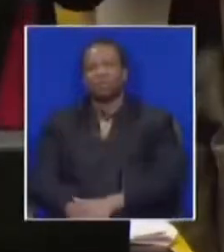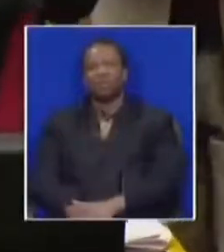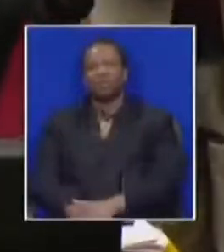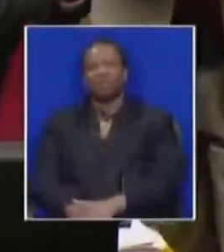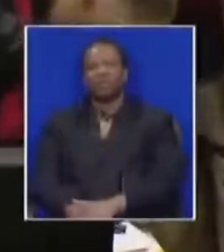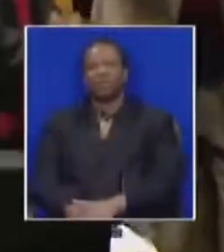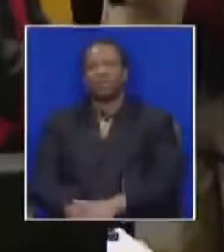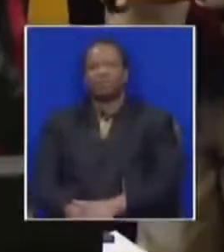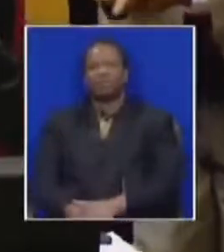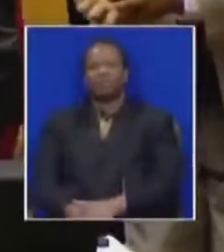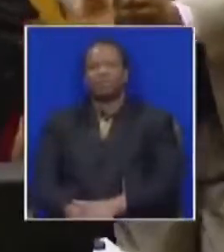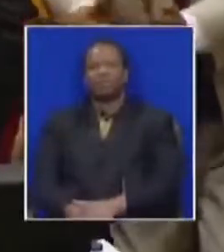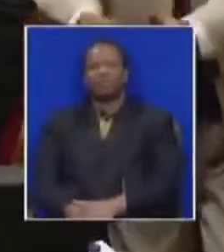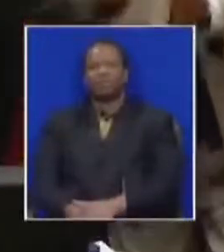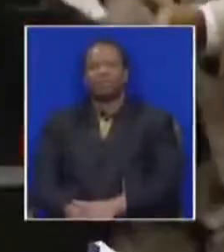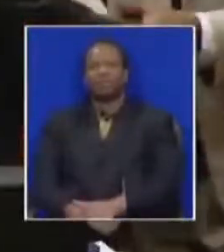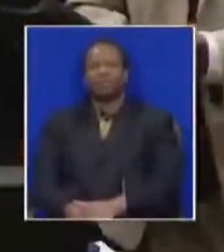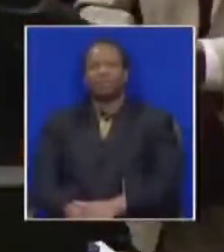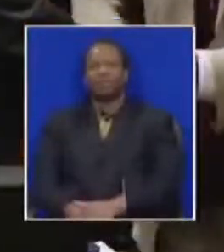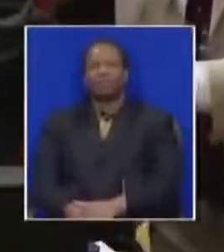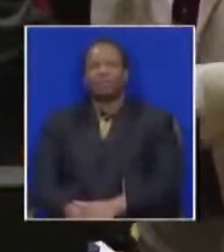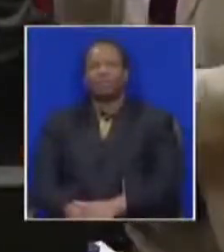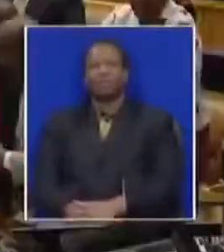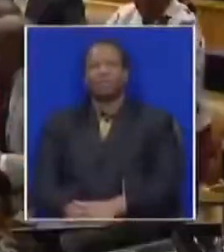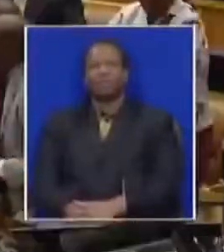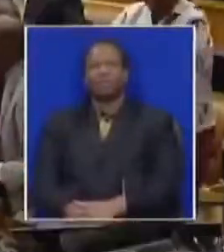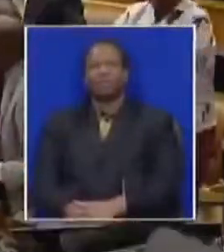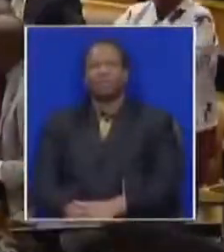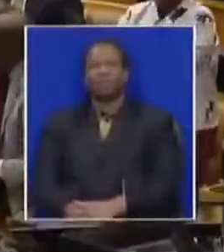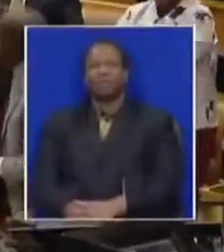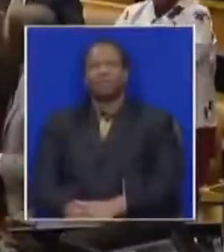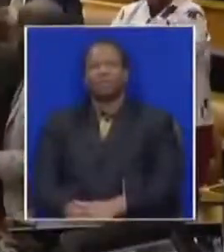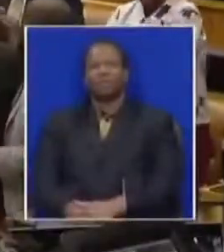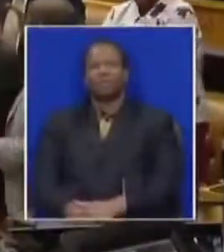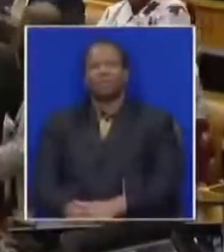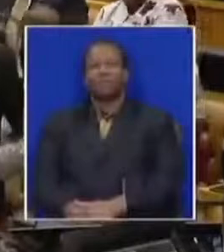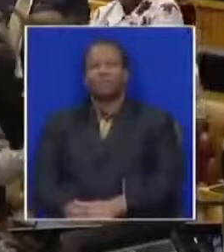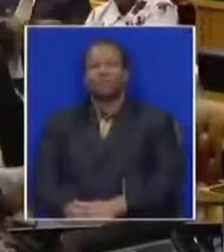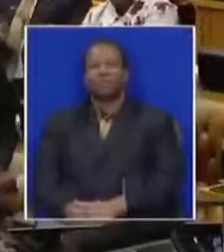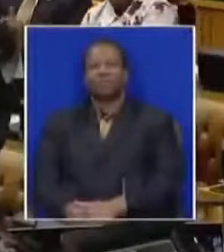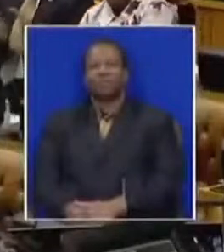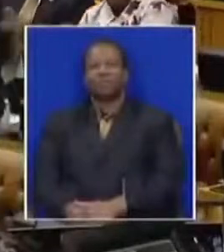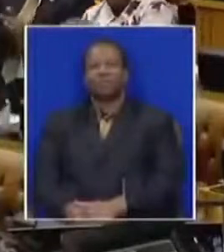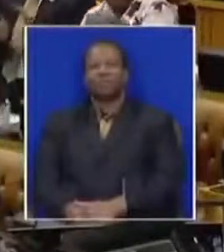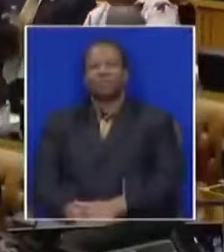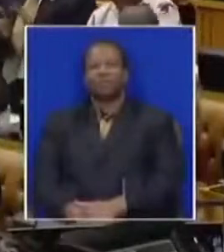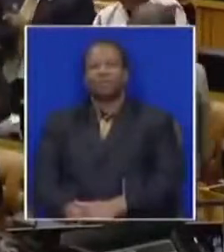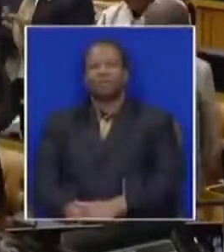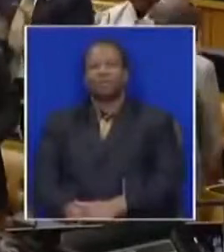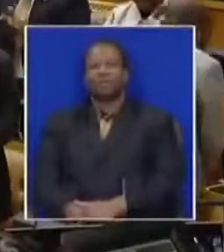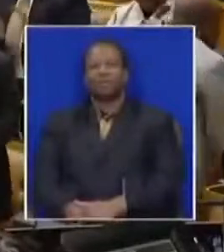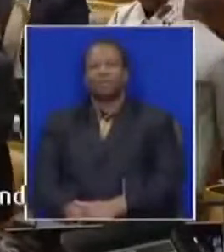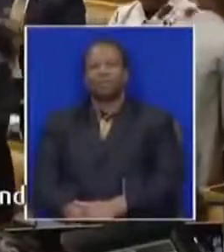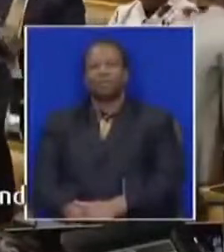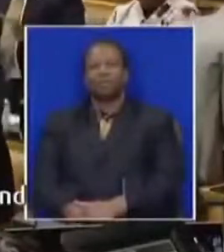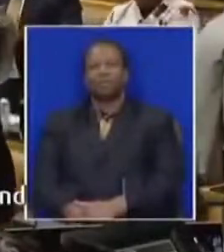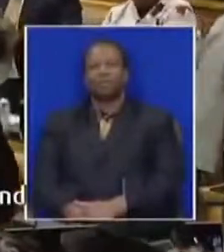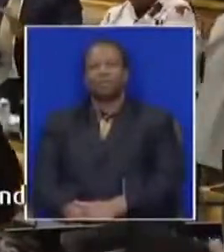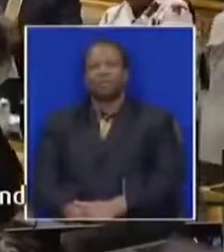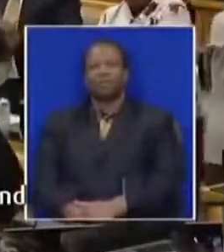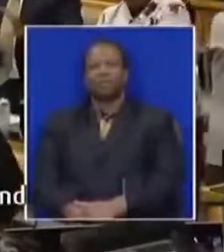obviously be the NCOP, once the provincial legislatures are constituted and delegates are sent to National Parliament. Then you